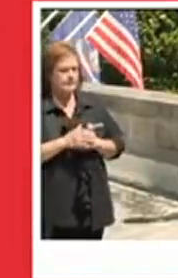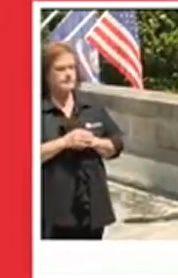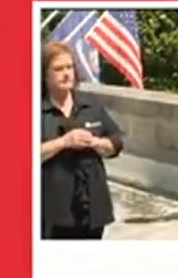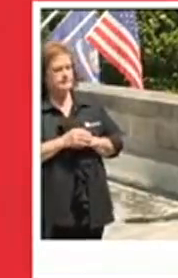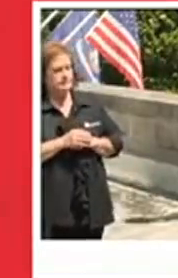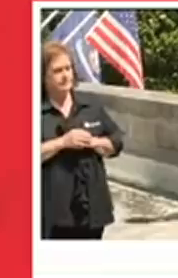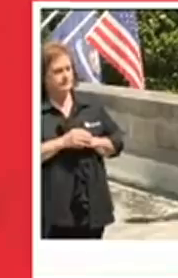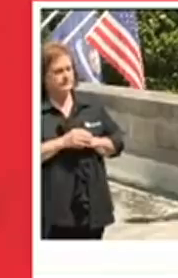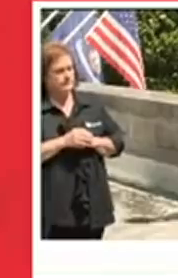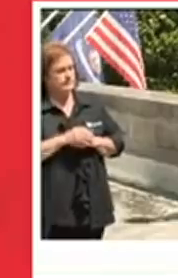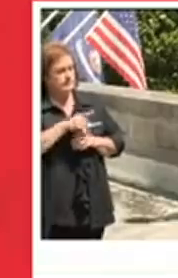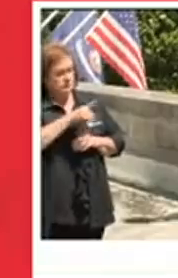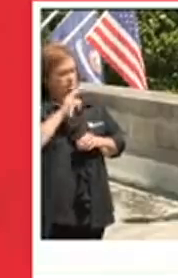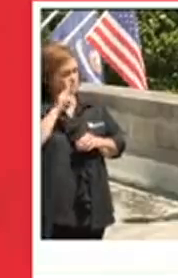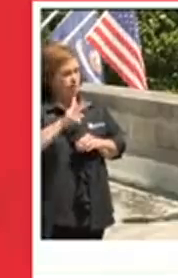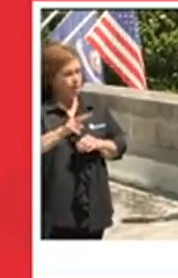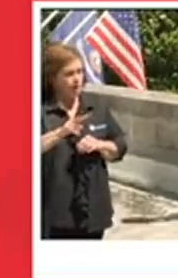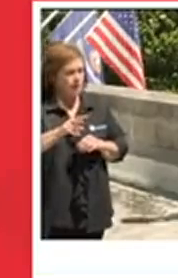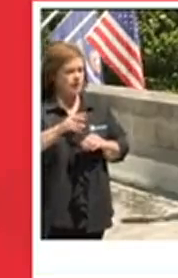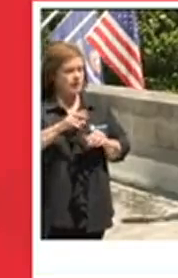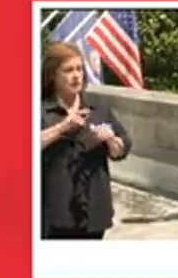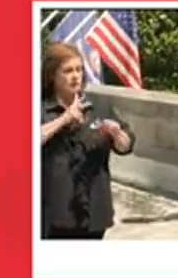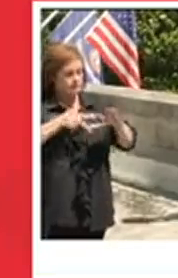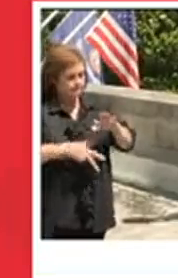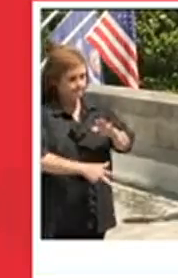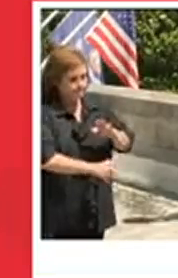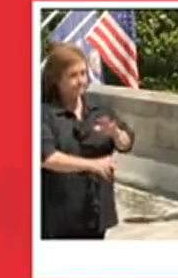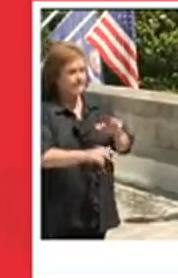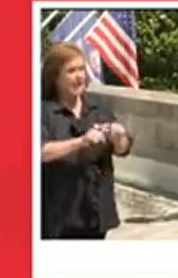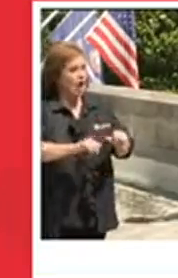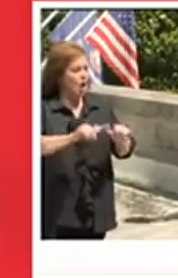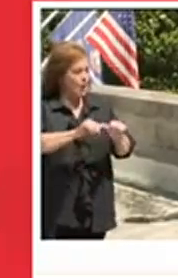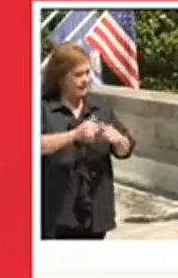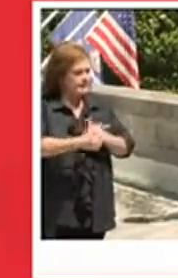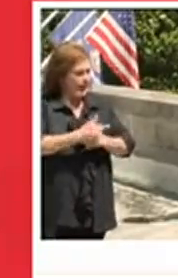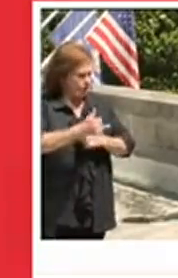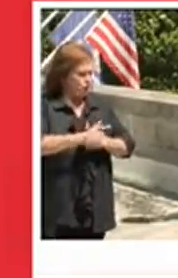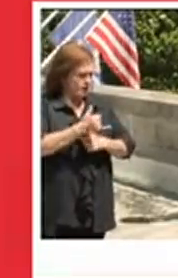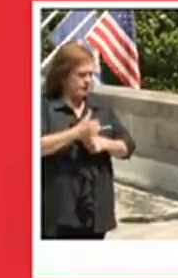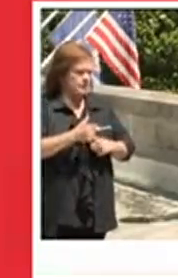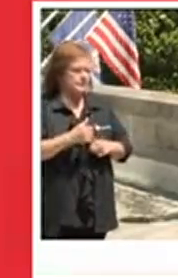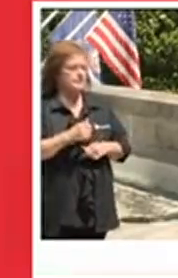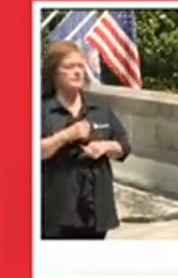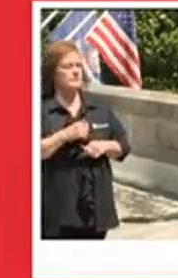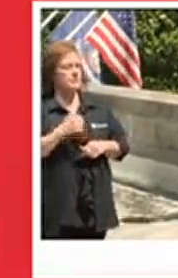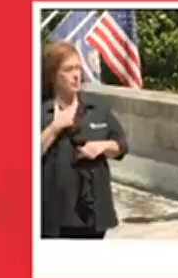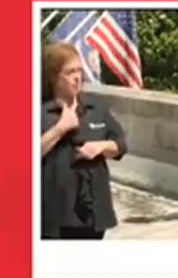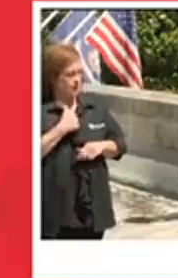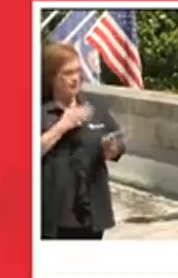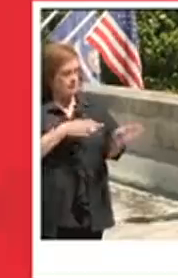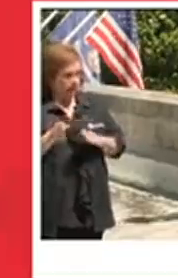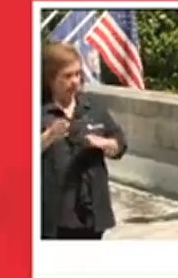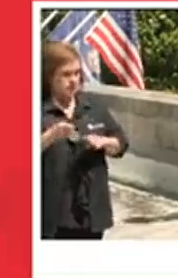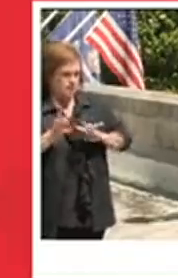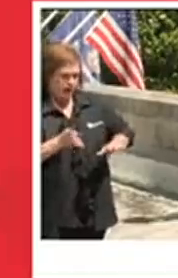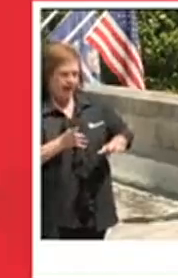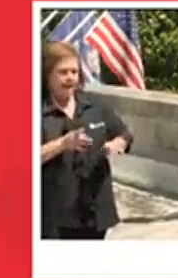of low-lying areas, especially underpasses. We stand ready to drain the city as fast as possible.